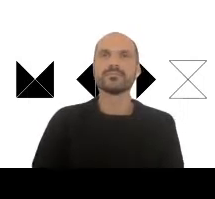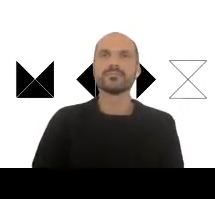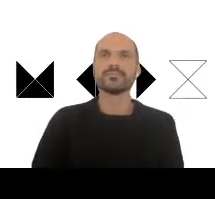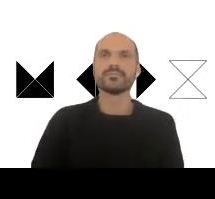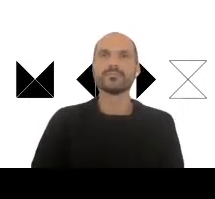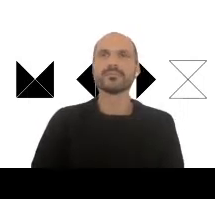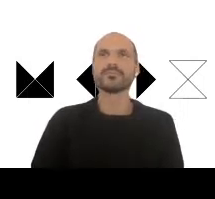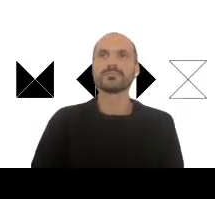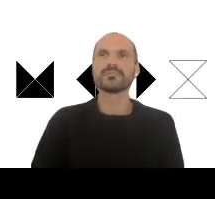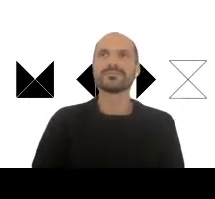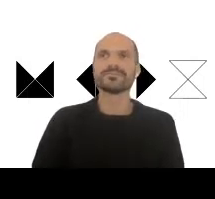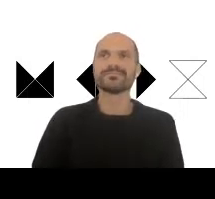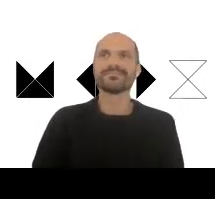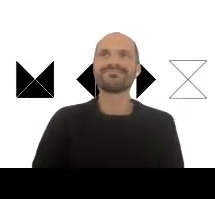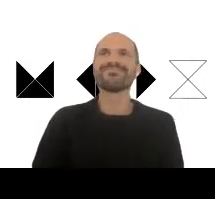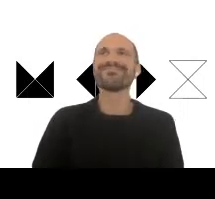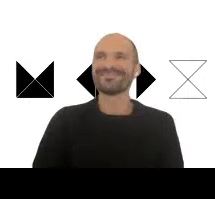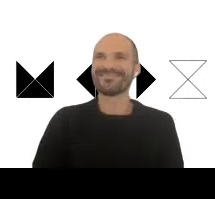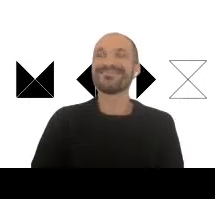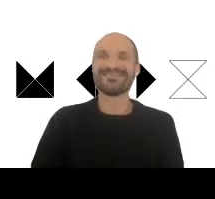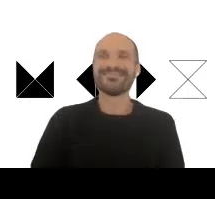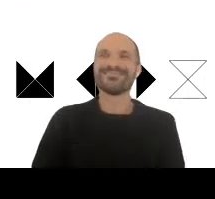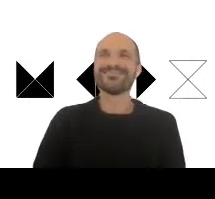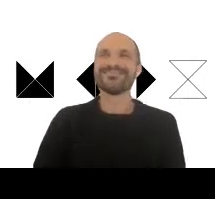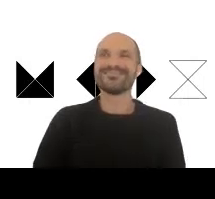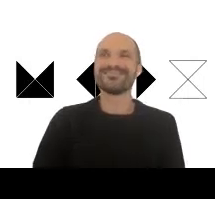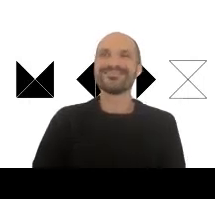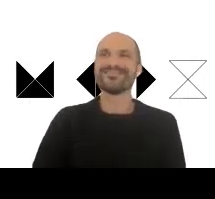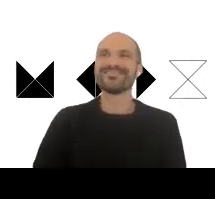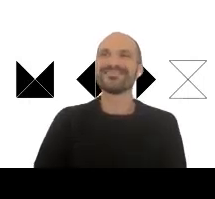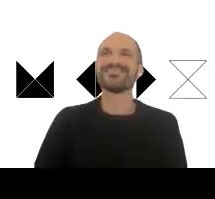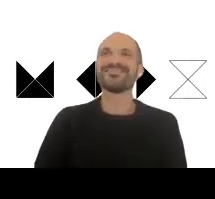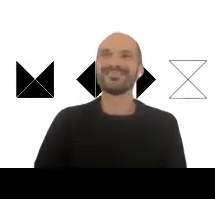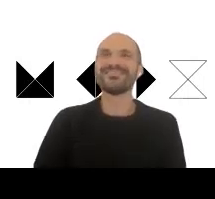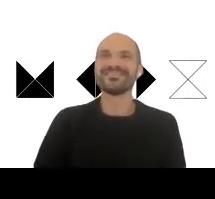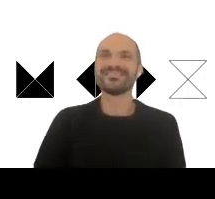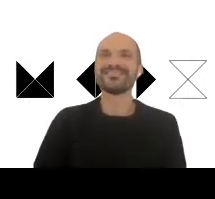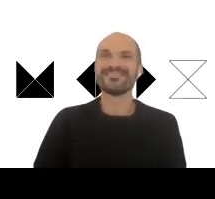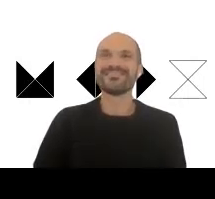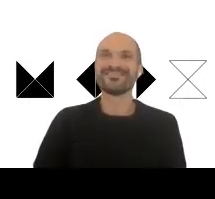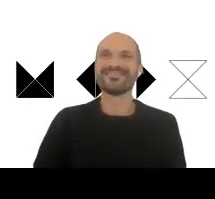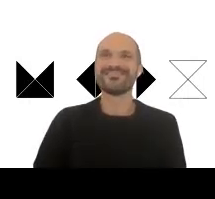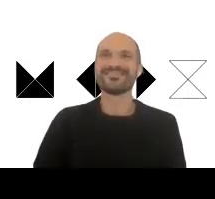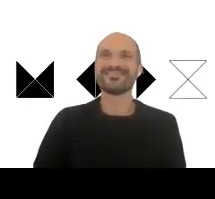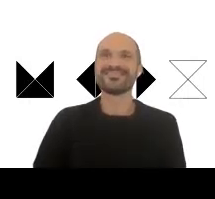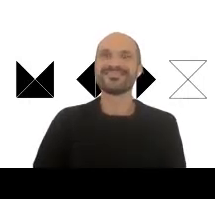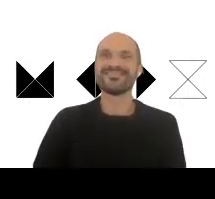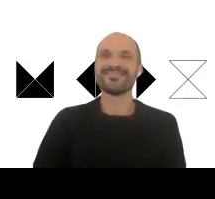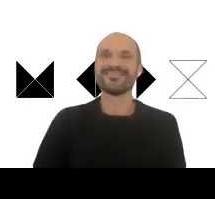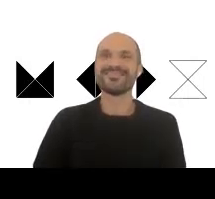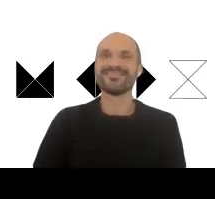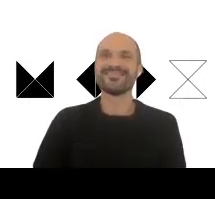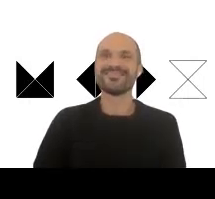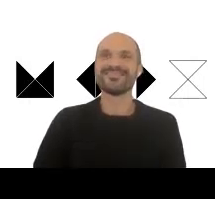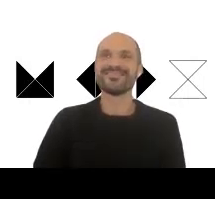I would love to come back to you next year and talk more about this, because we're right in this